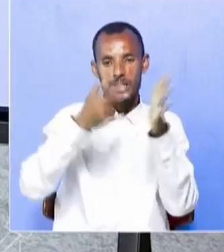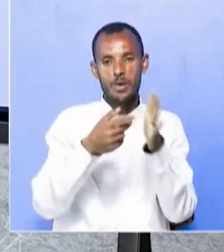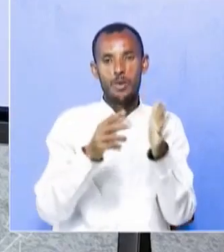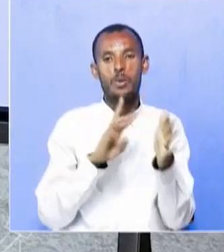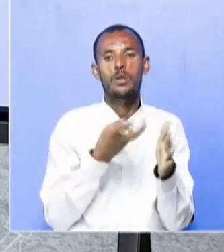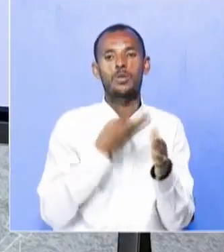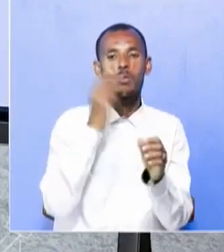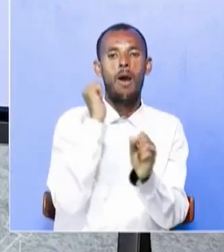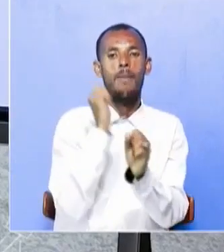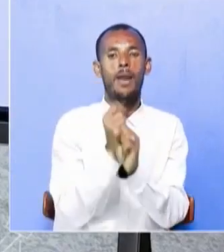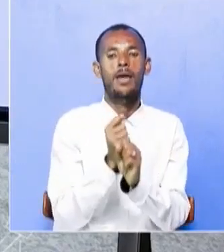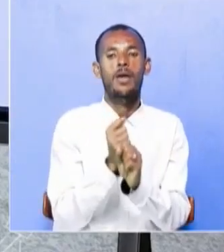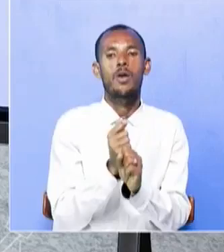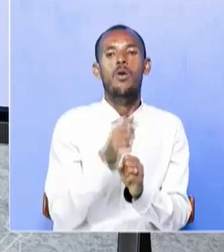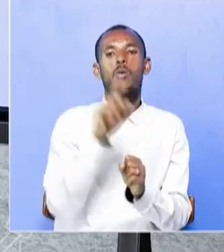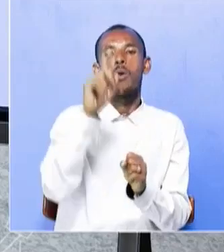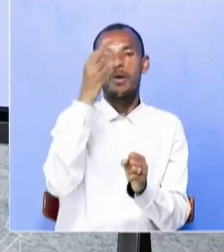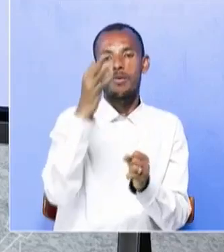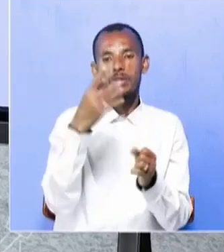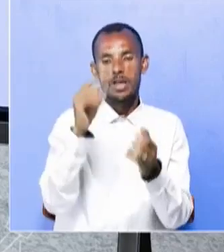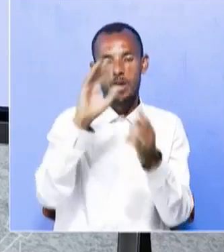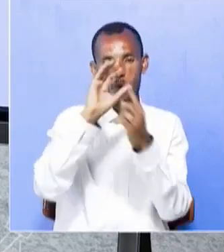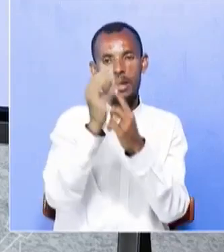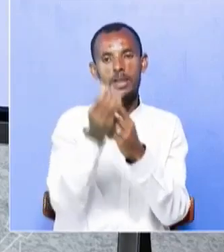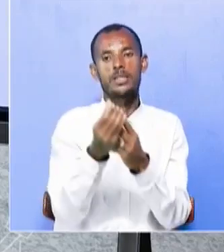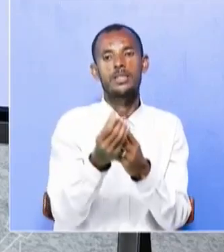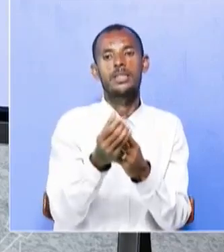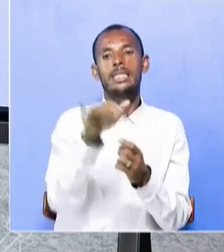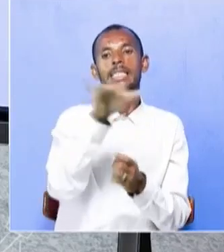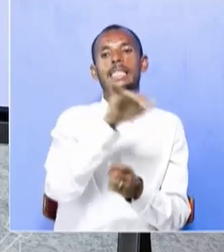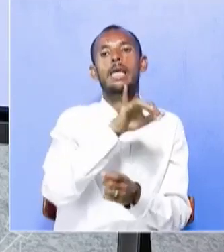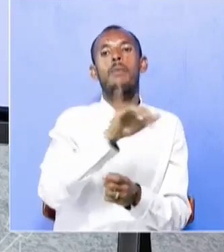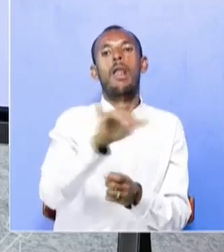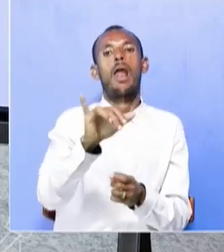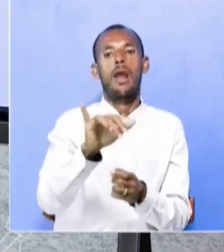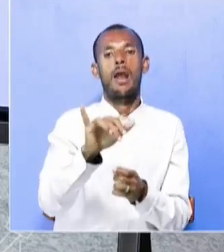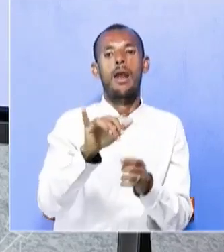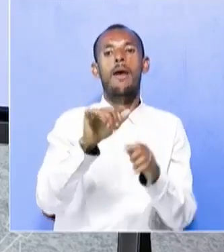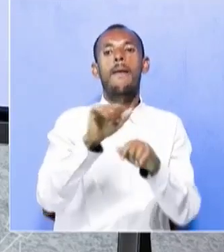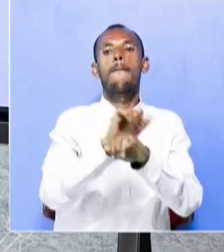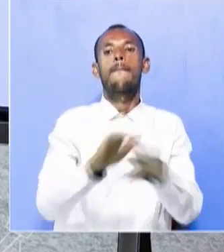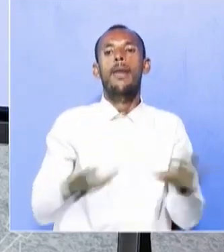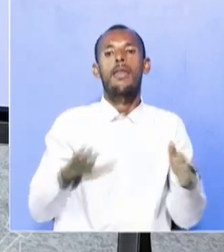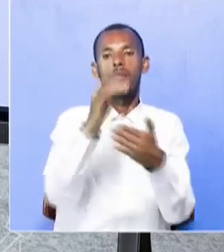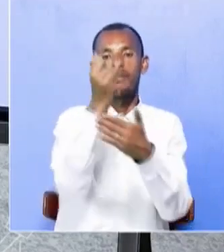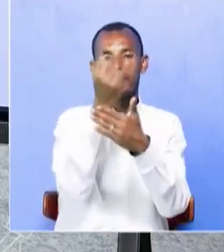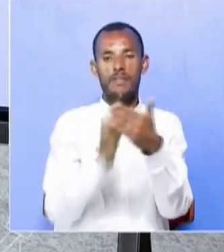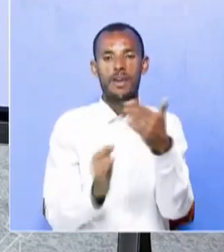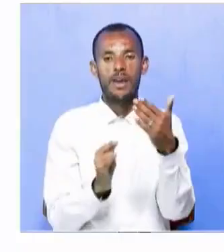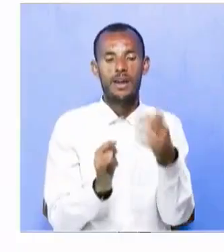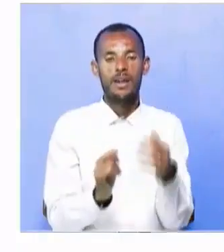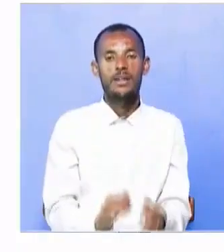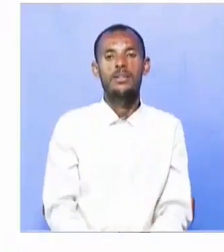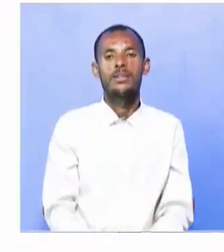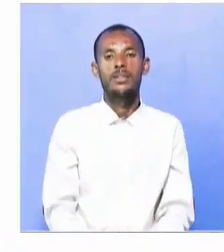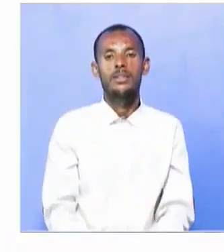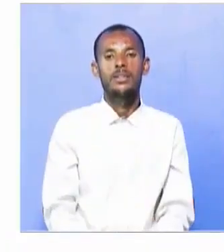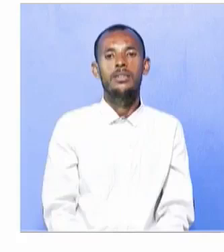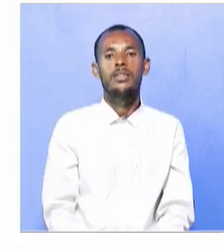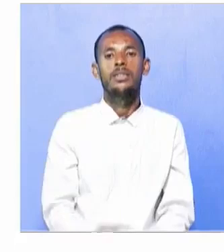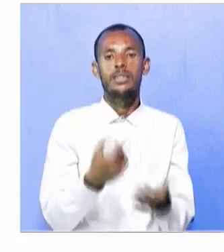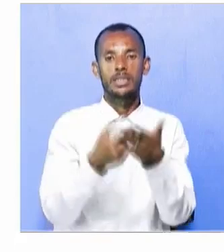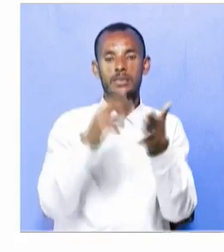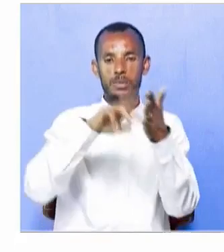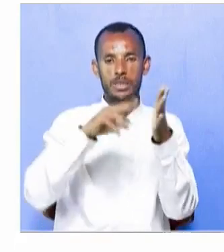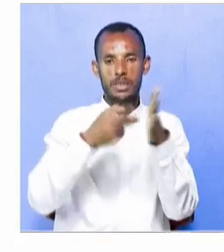to apply one of the condition of similar plane figures, right? So this is